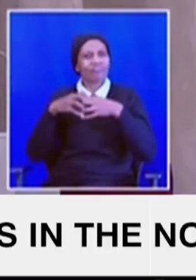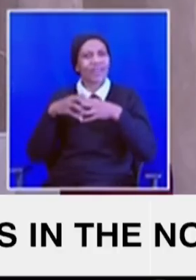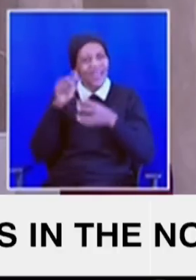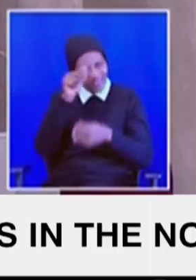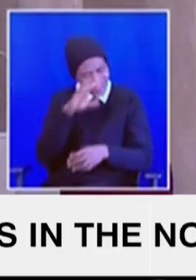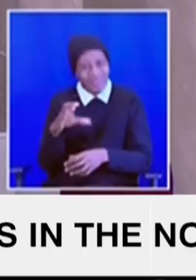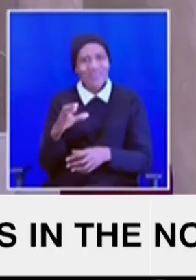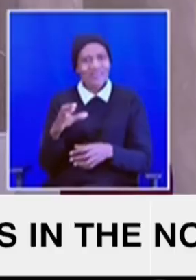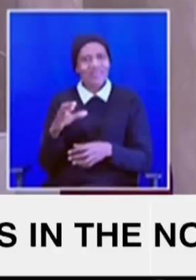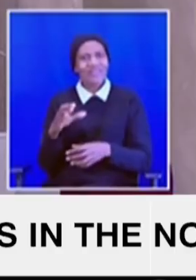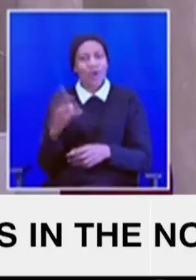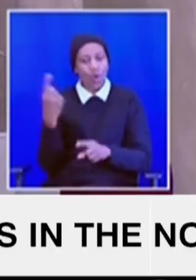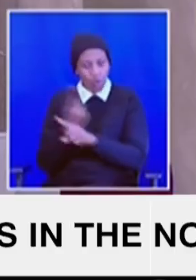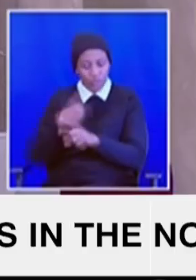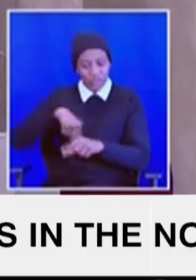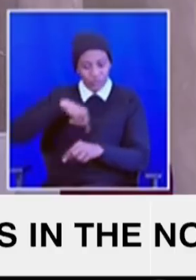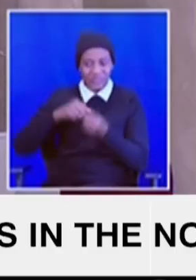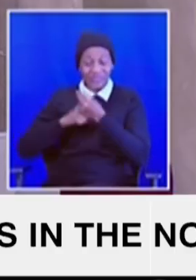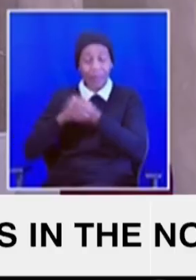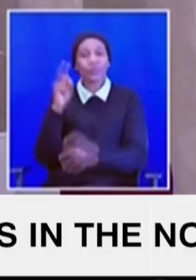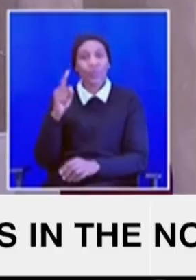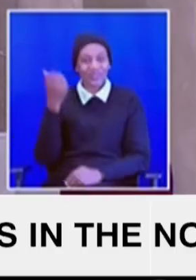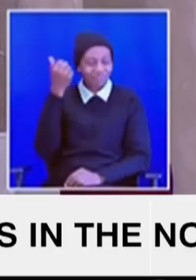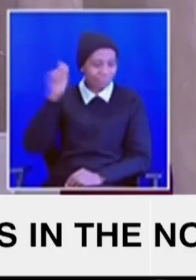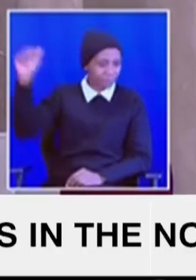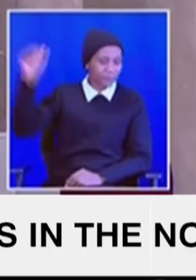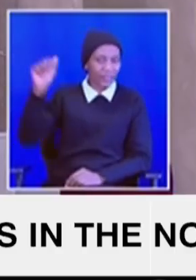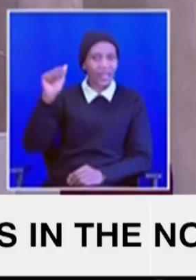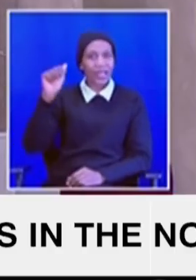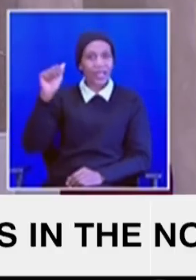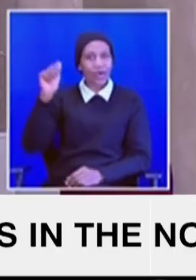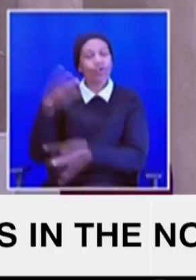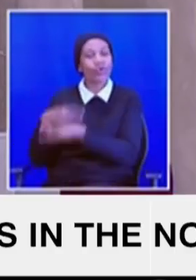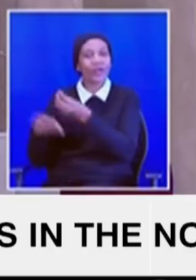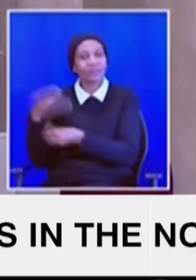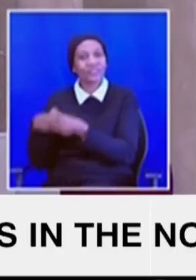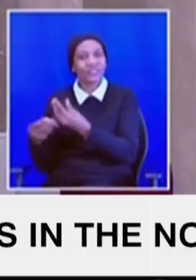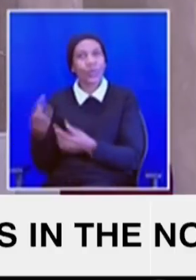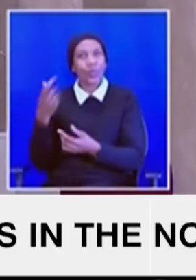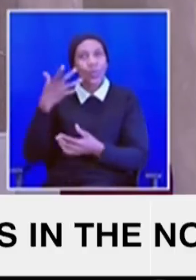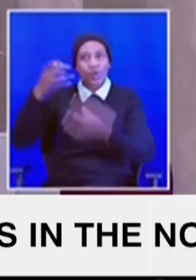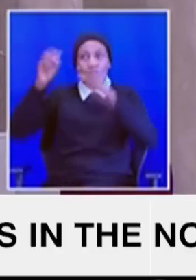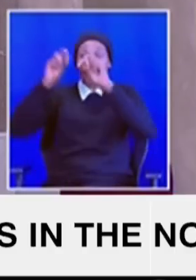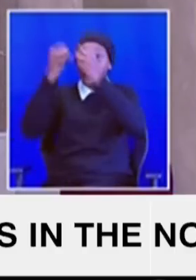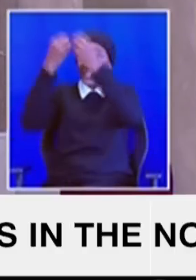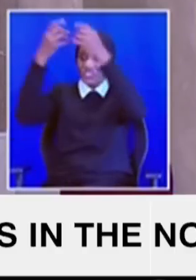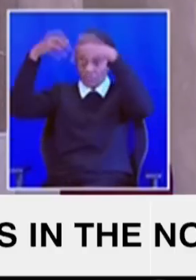anti-corruption. And we want that to be implemented right down to the ground.